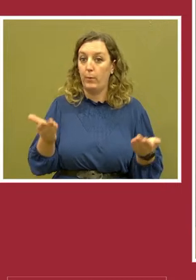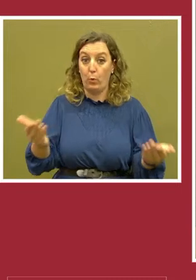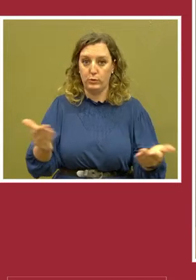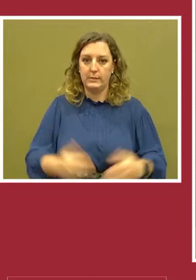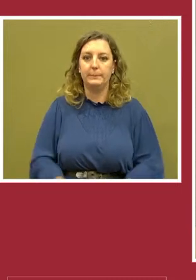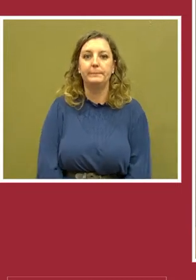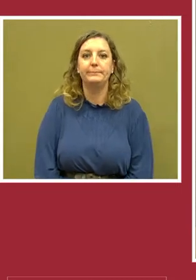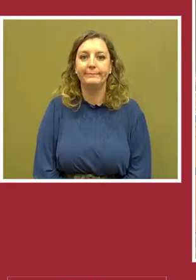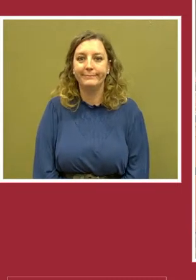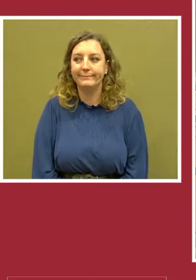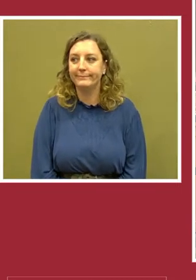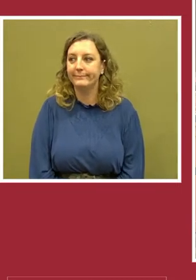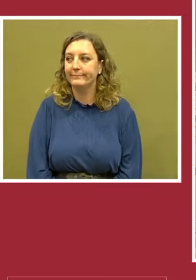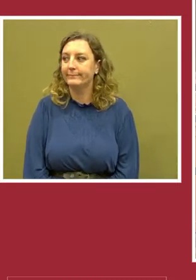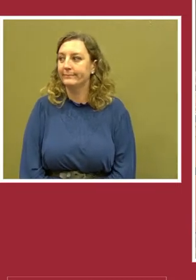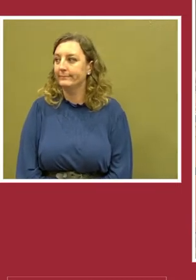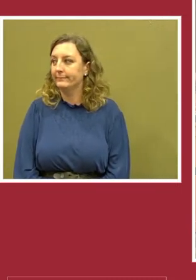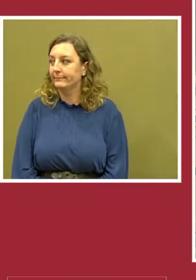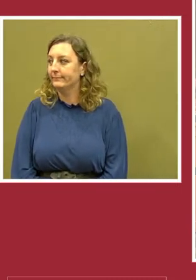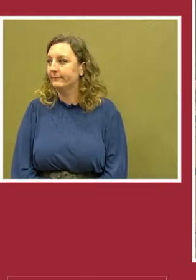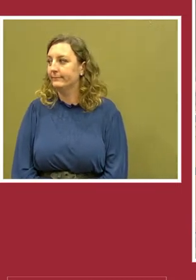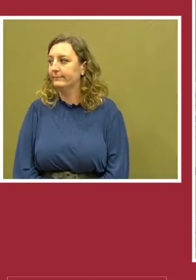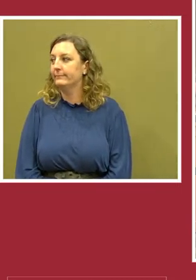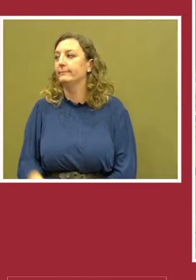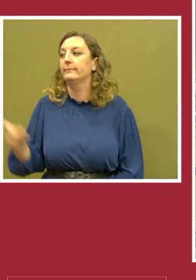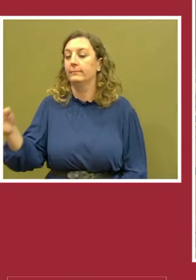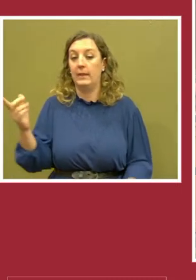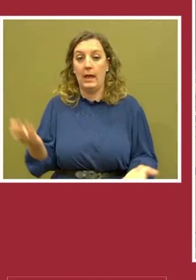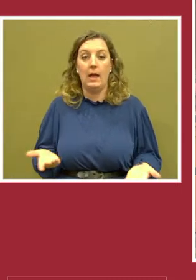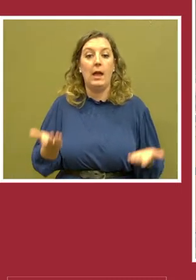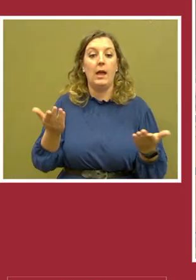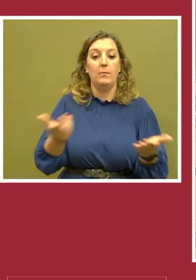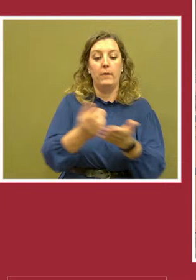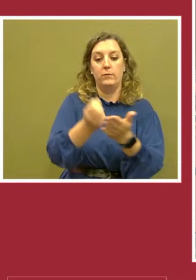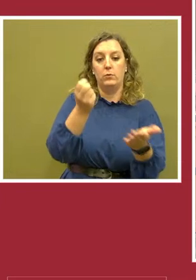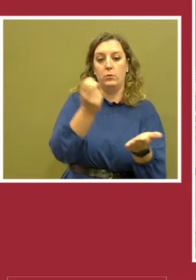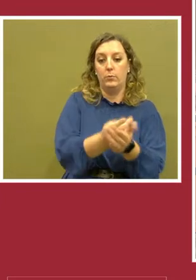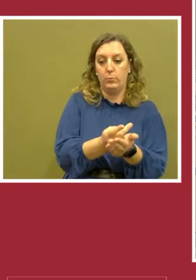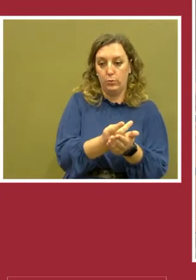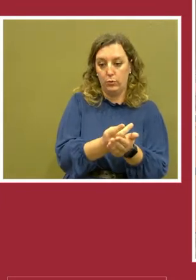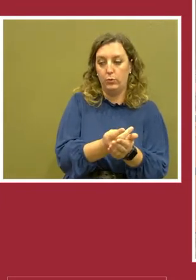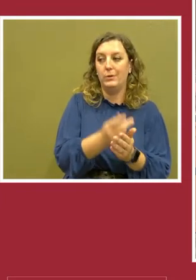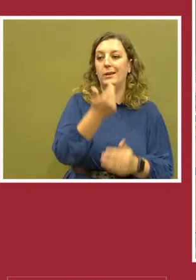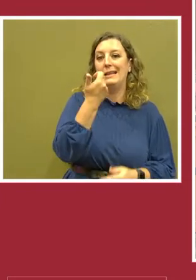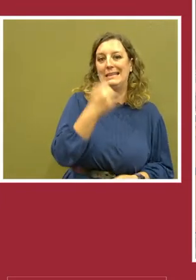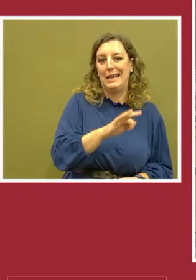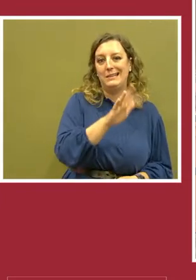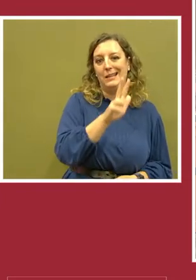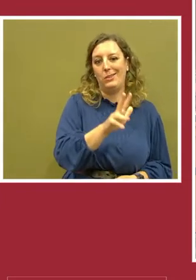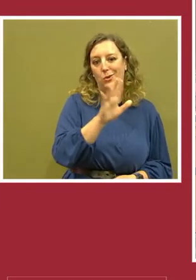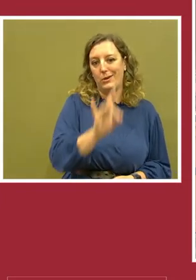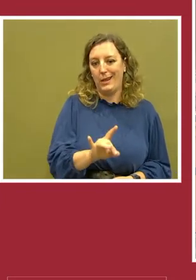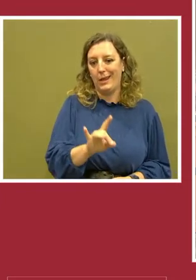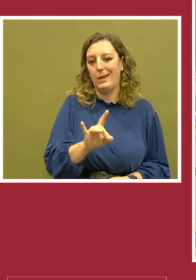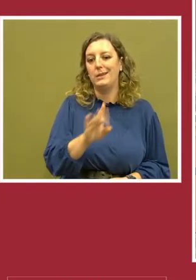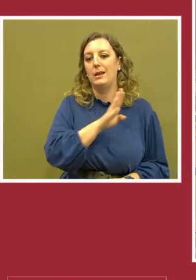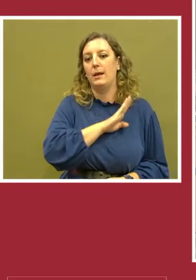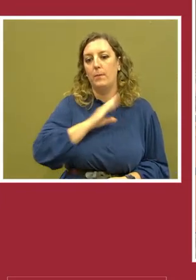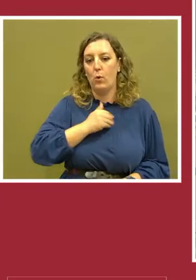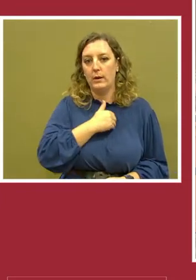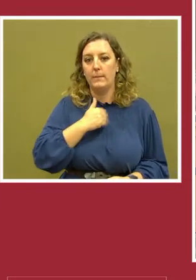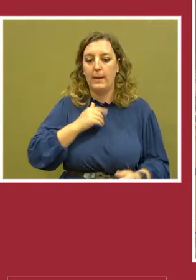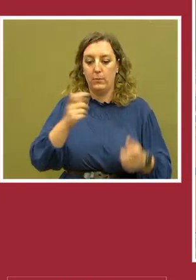proposals. I will move to approve Resolution 1938, Board Member Zone Realignment, Option